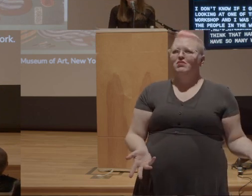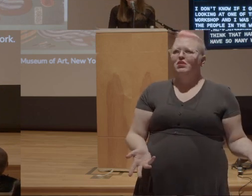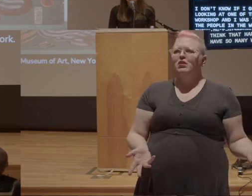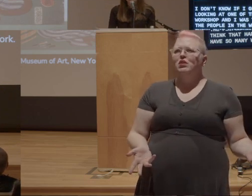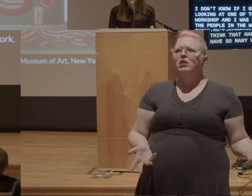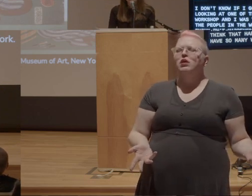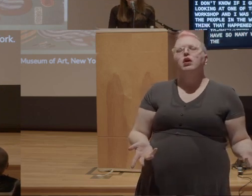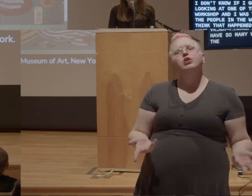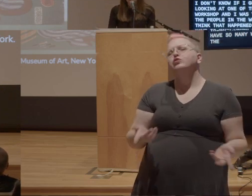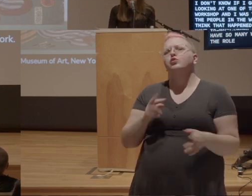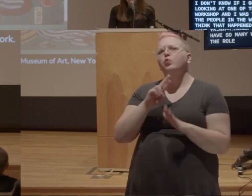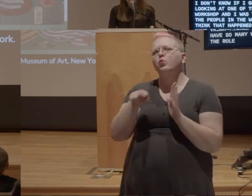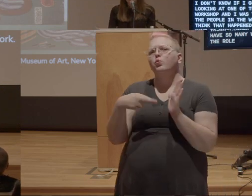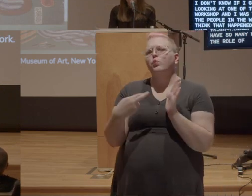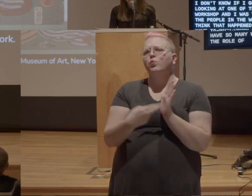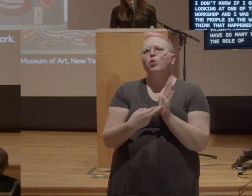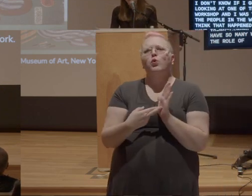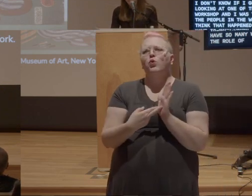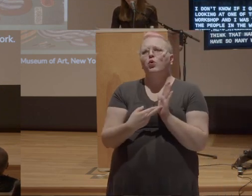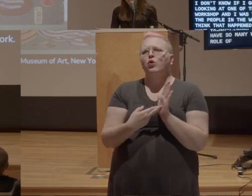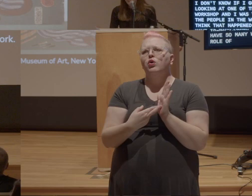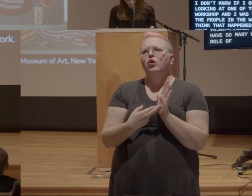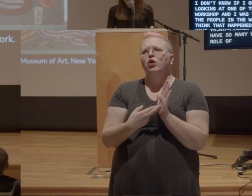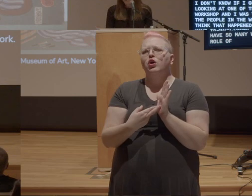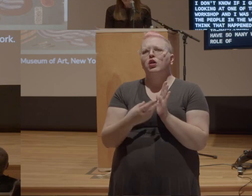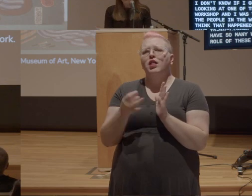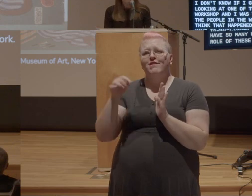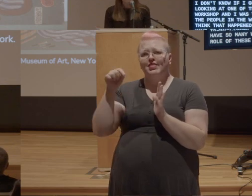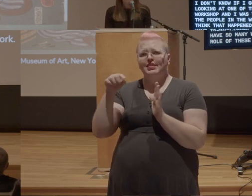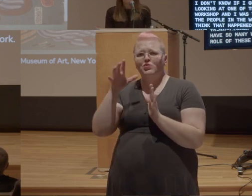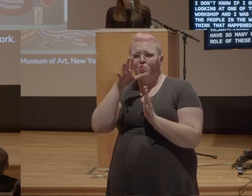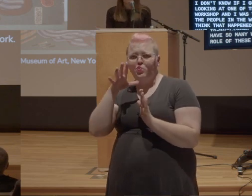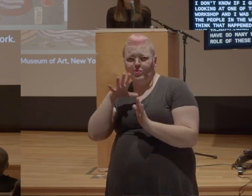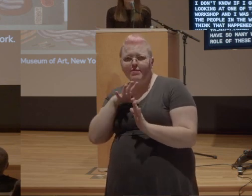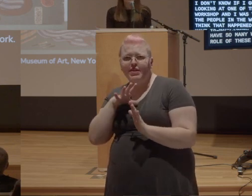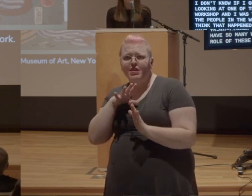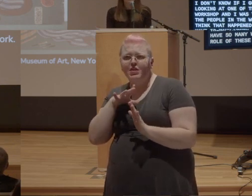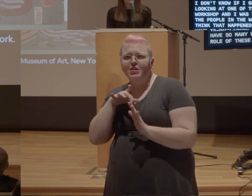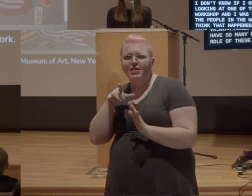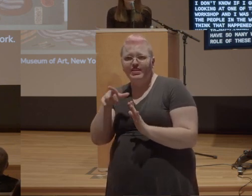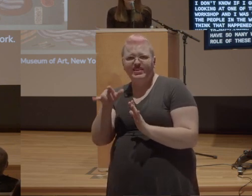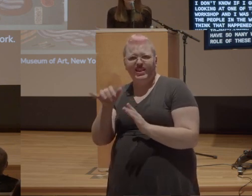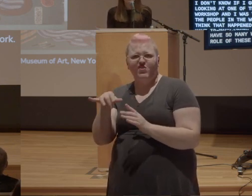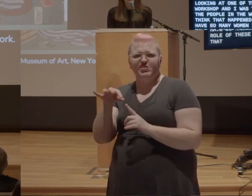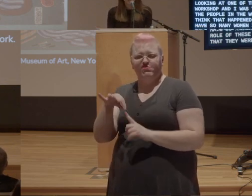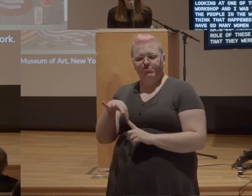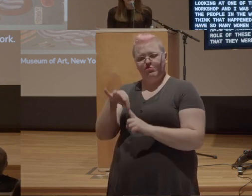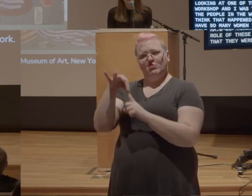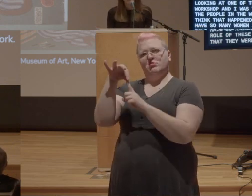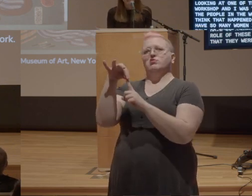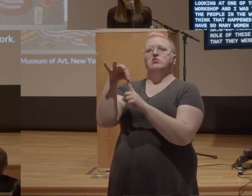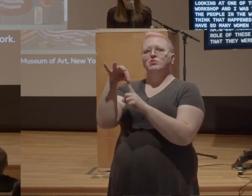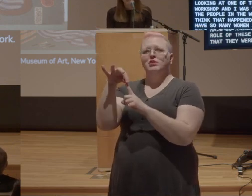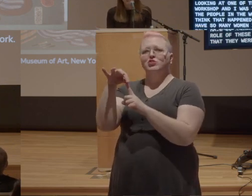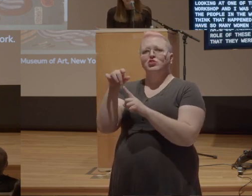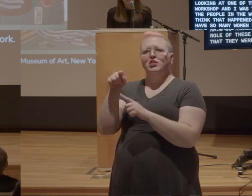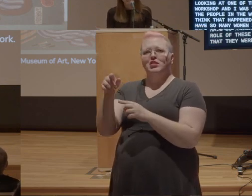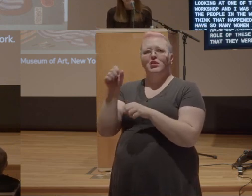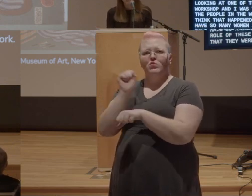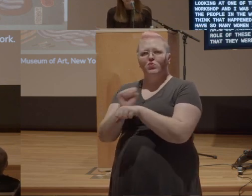What was the role of these women? Was that considered unique that they were working, or was